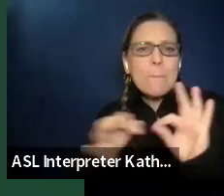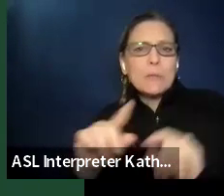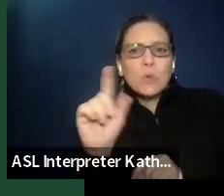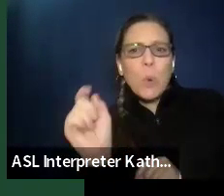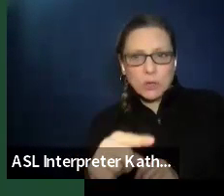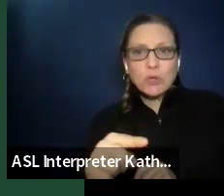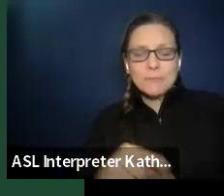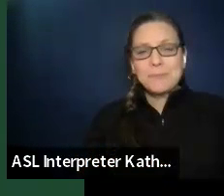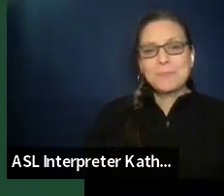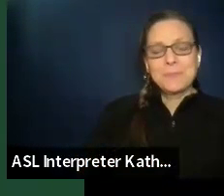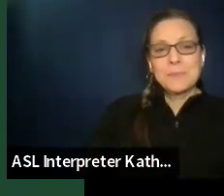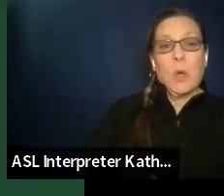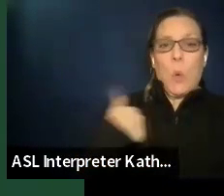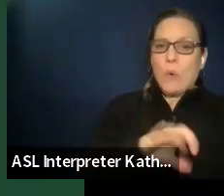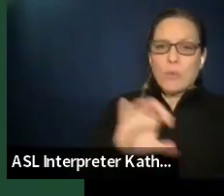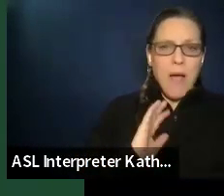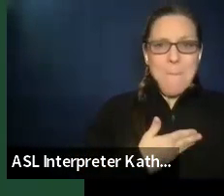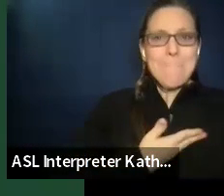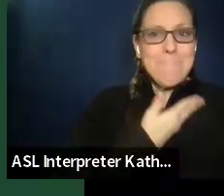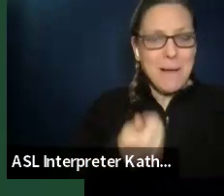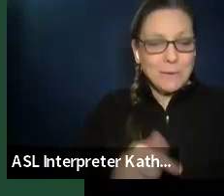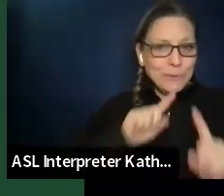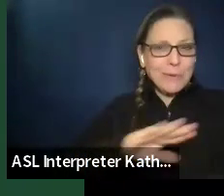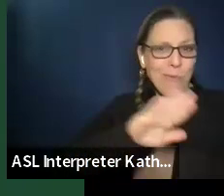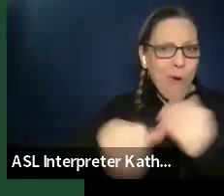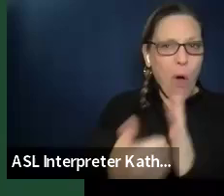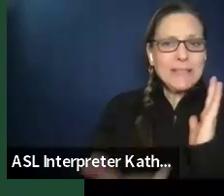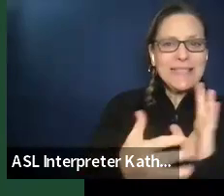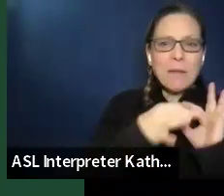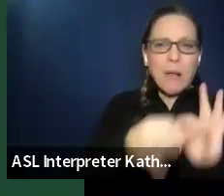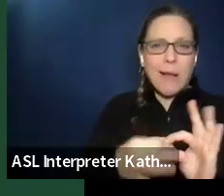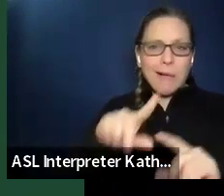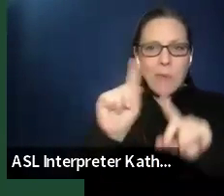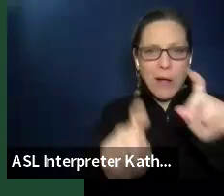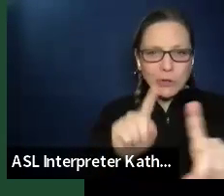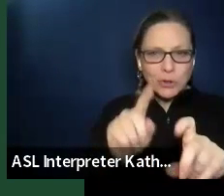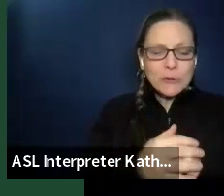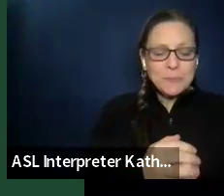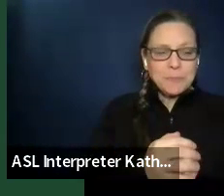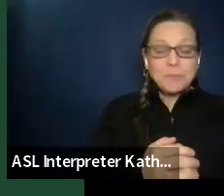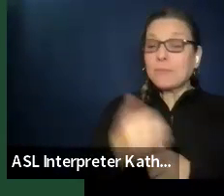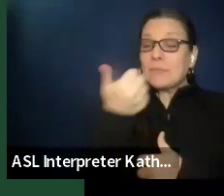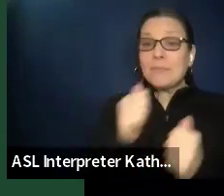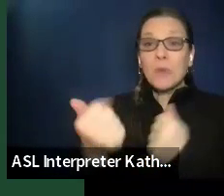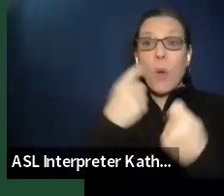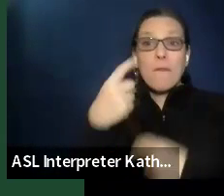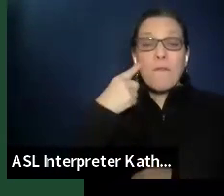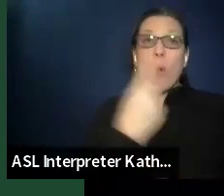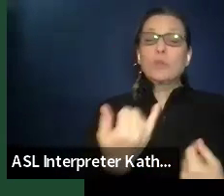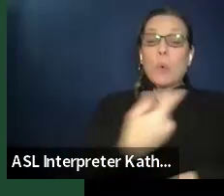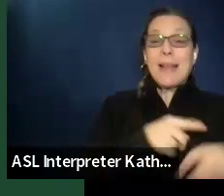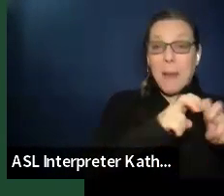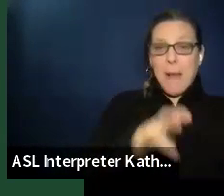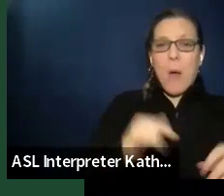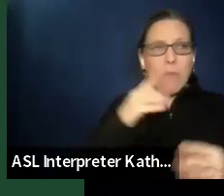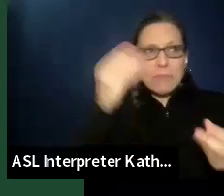that appears. We will do our best to respond to all tech-related questions, and we will pass along all other questions to today's